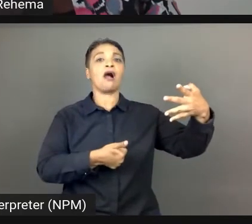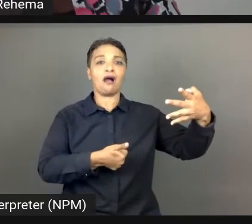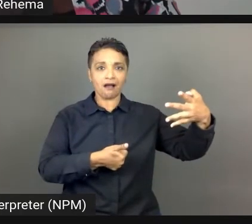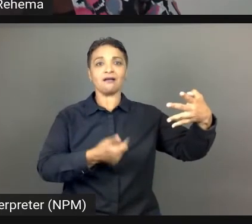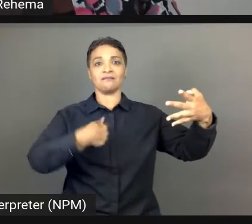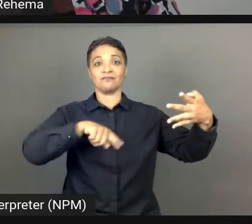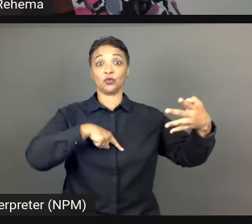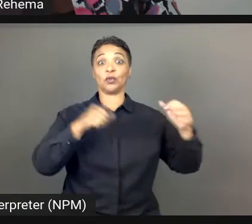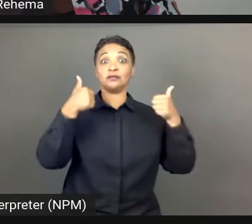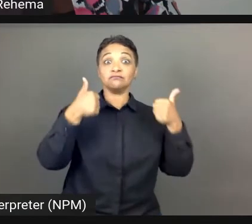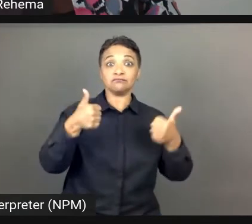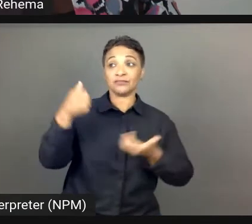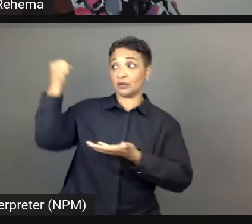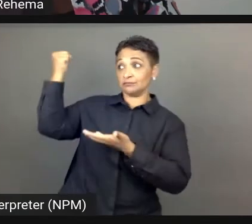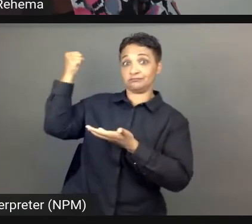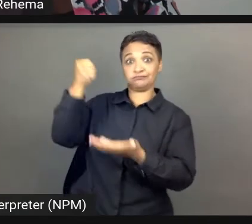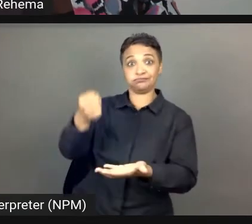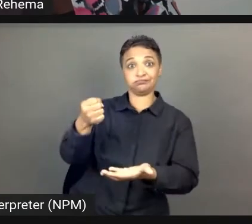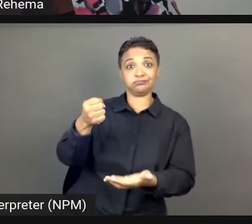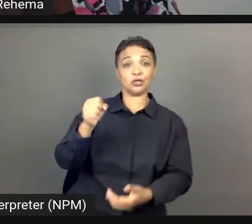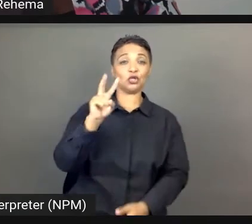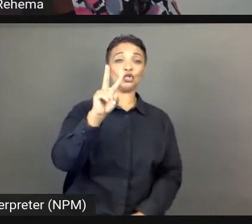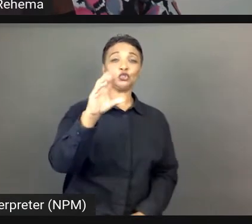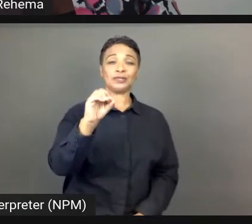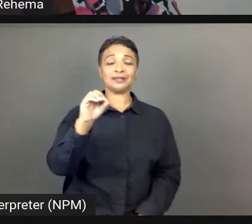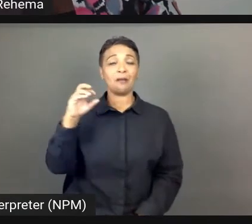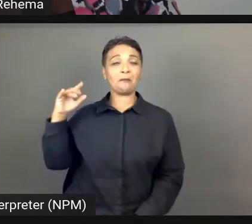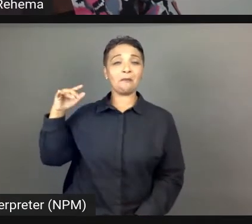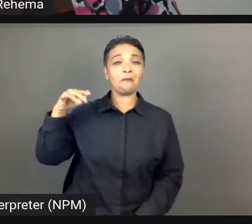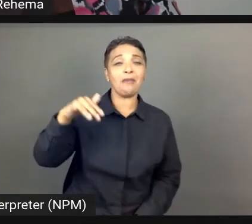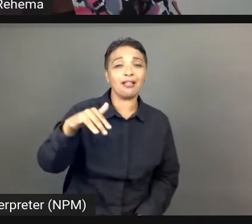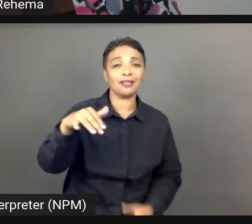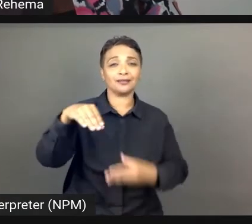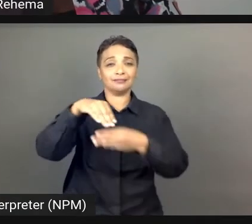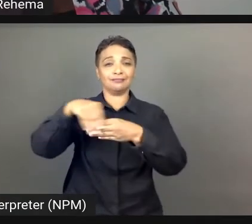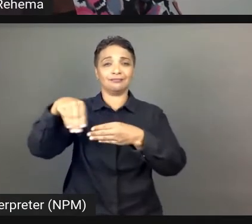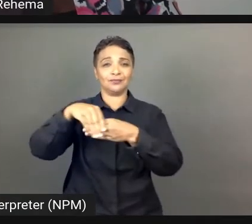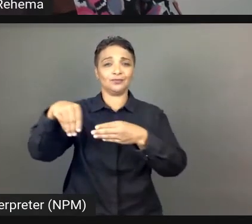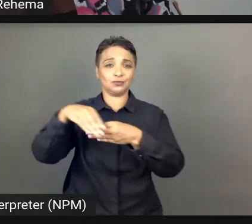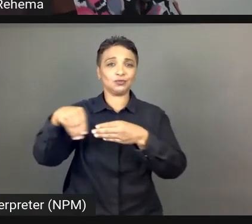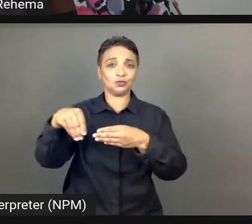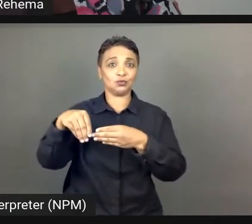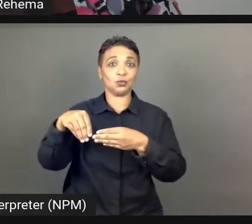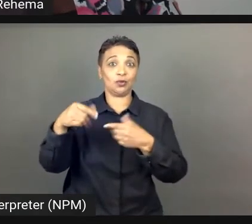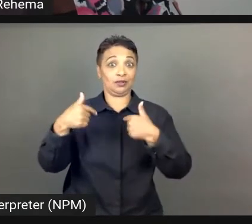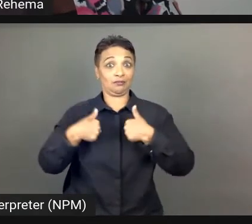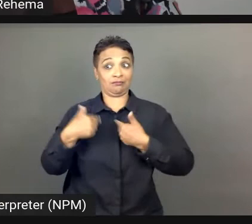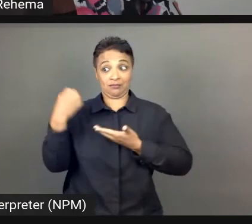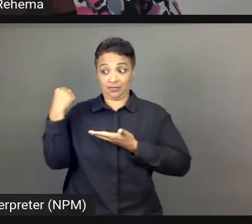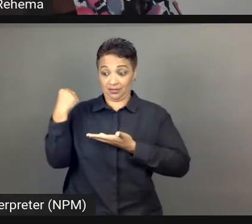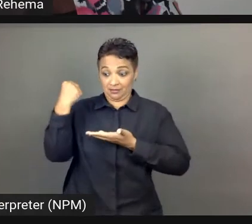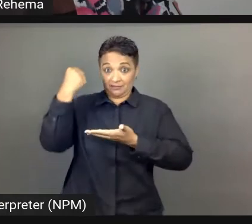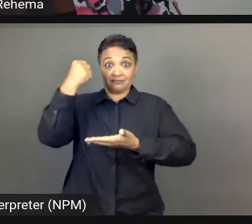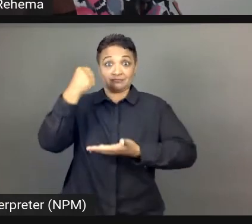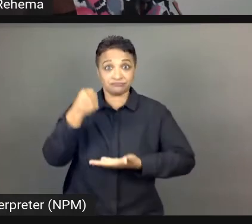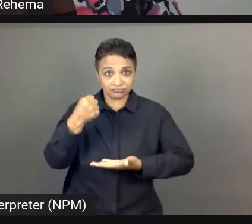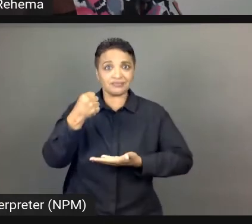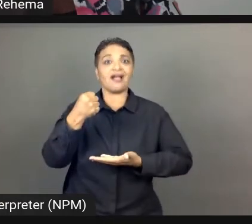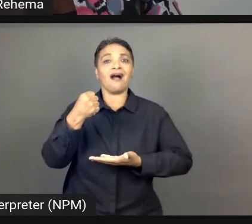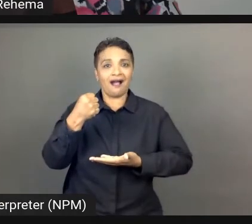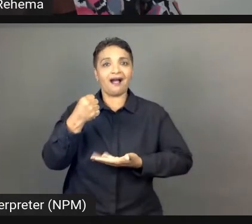big grant, over $20 million with USAID. As a result, I can contribute that to undergoing